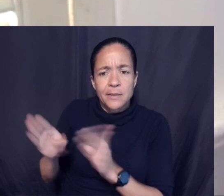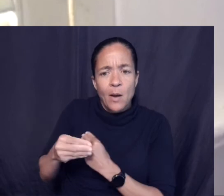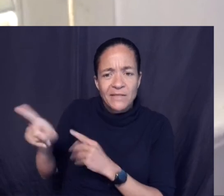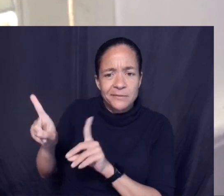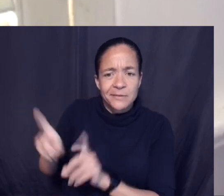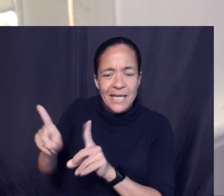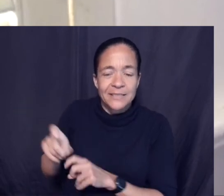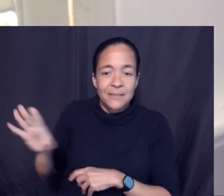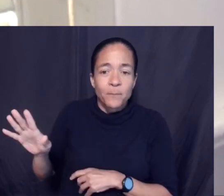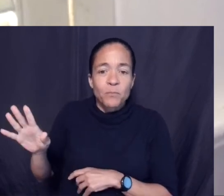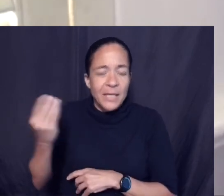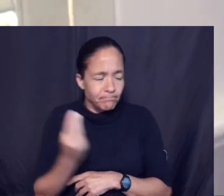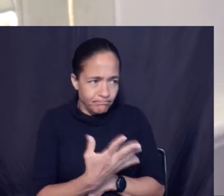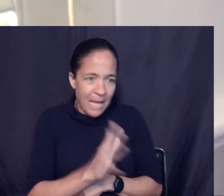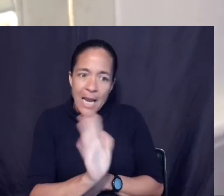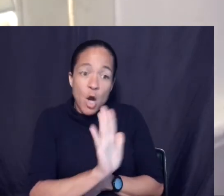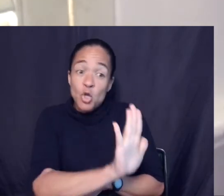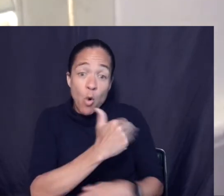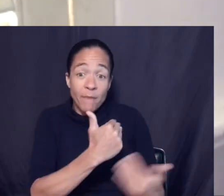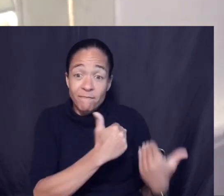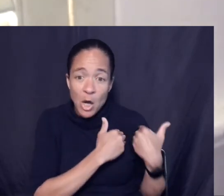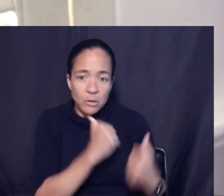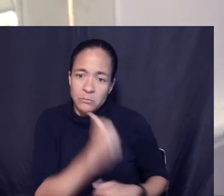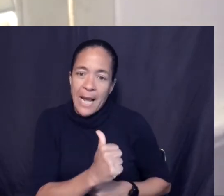office just said, "This is not your fault."